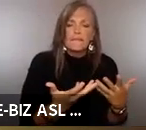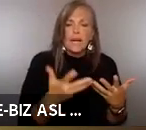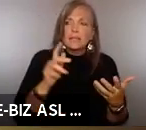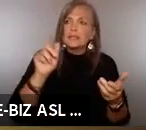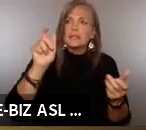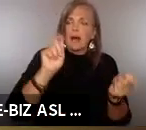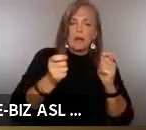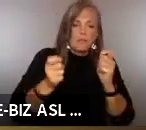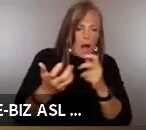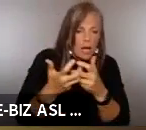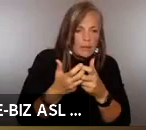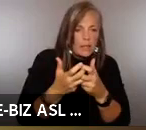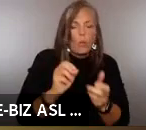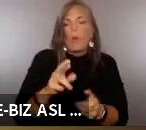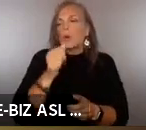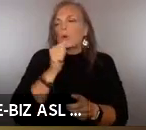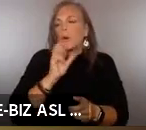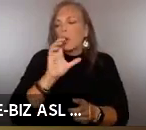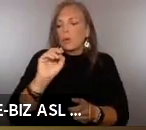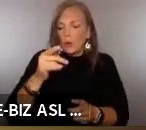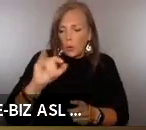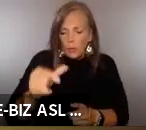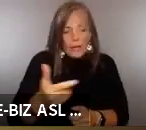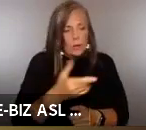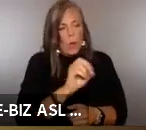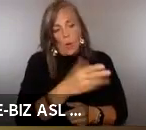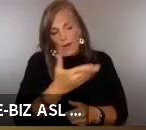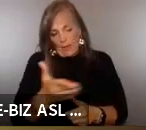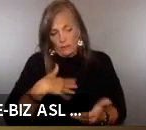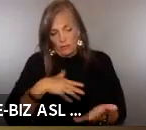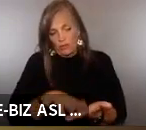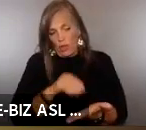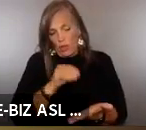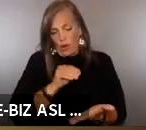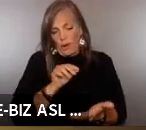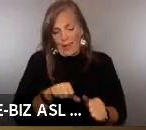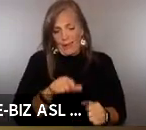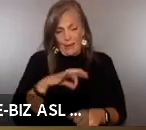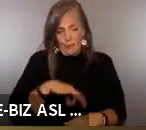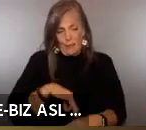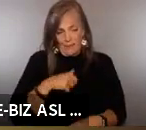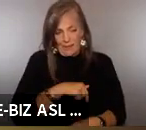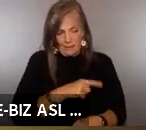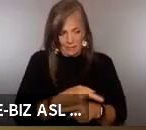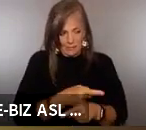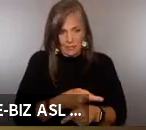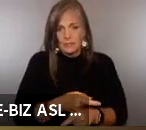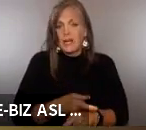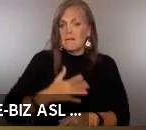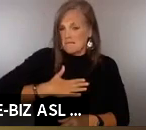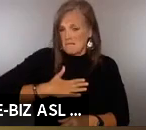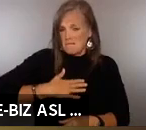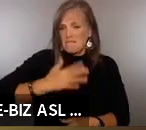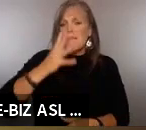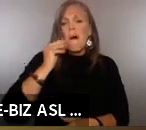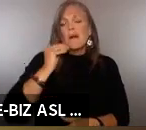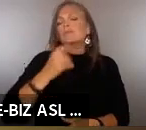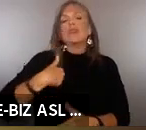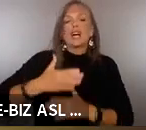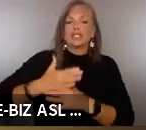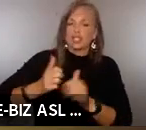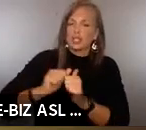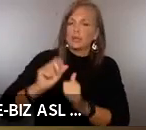accommodations or coping mechanisms or things to learn that I think can benefit us. I know in my experience, I share with Dan,